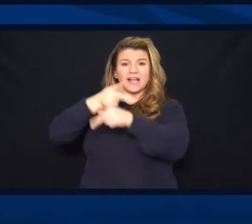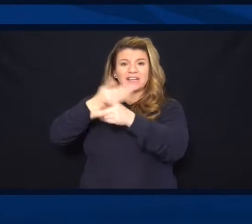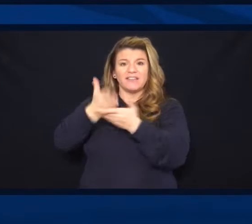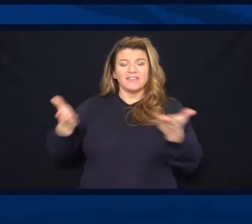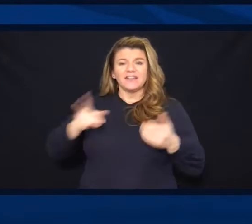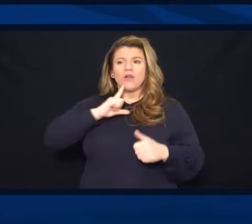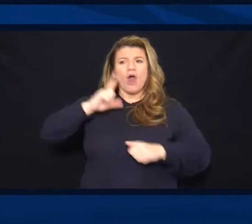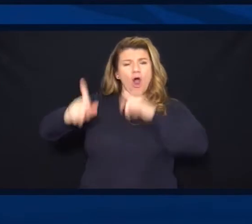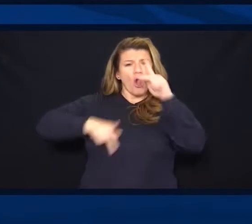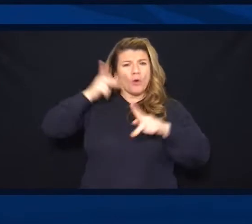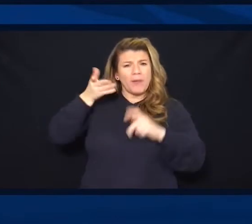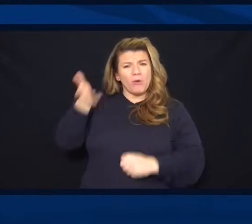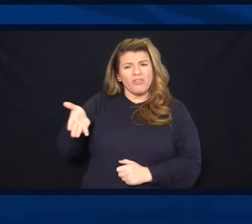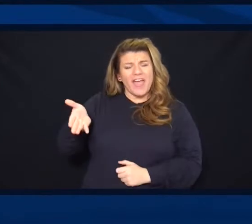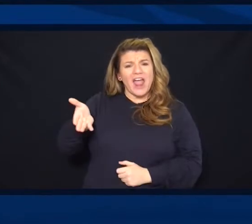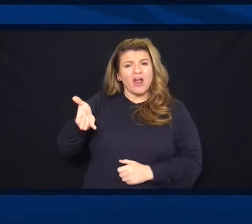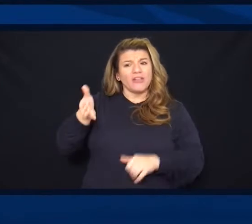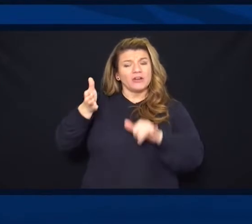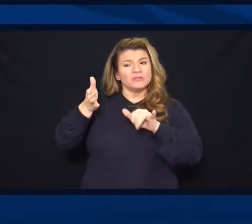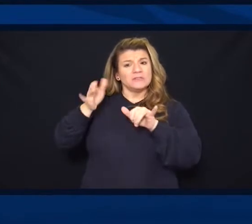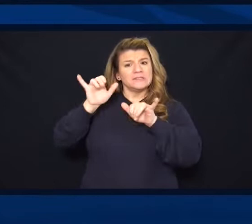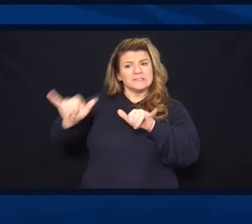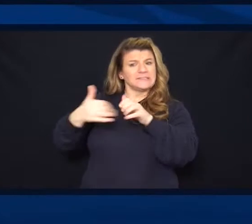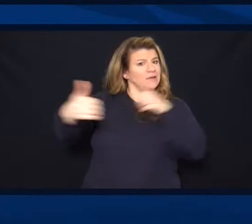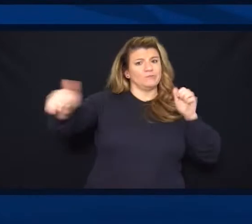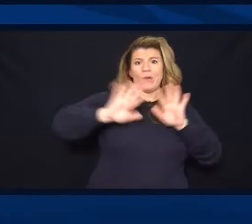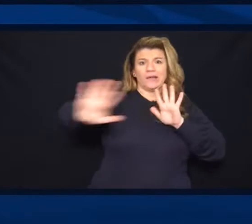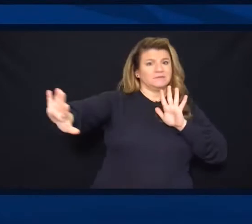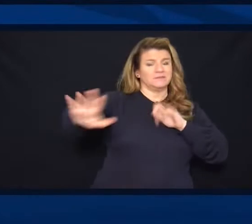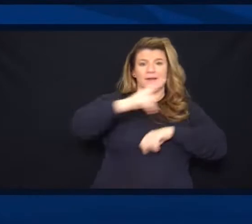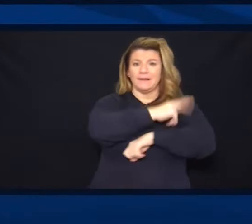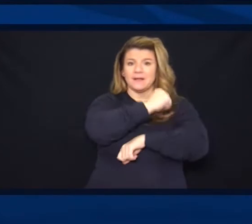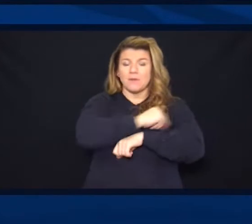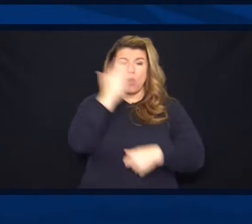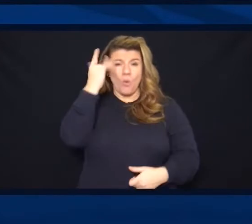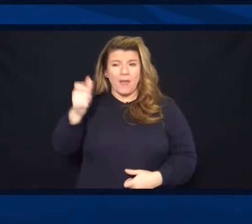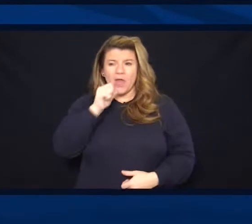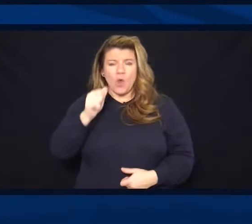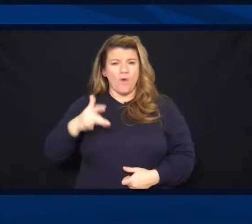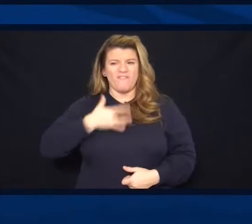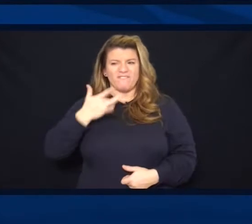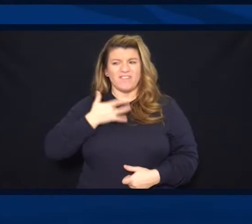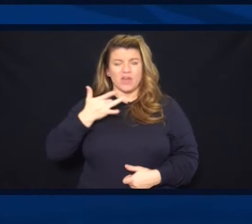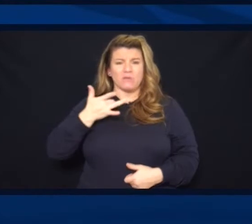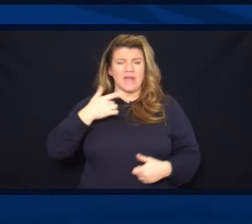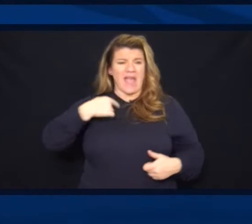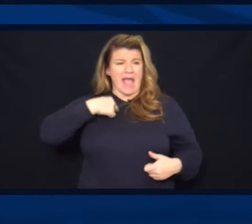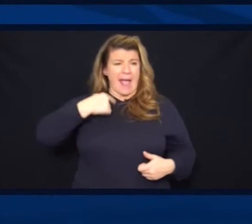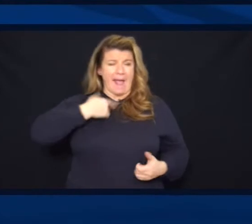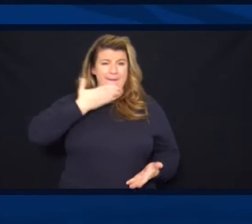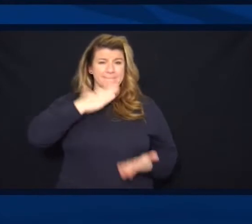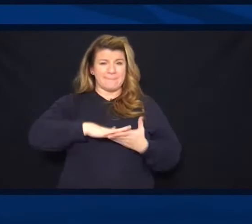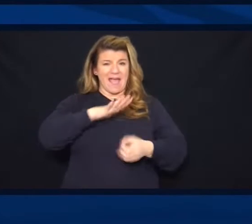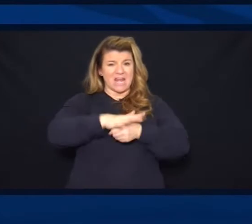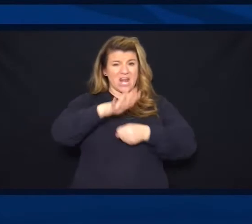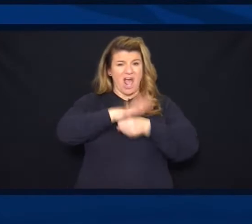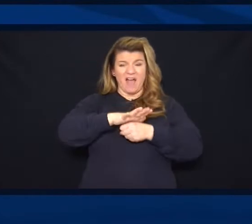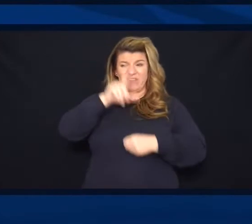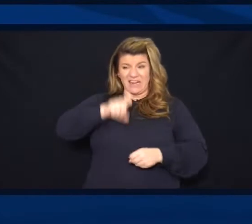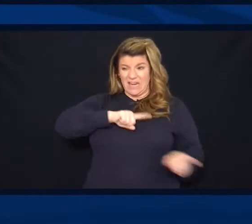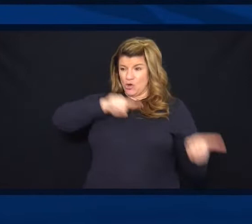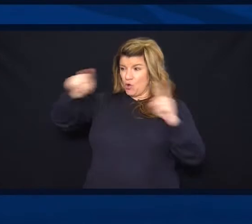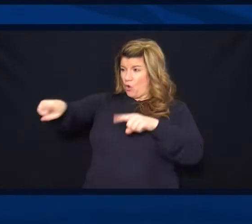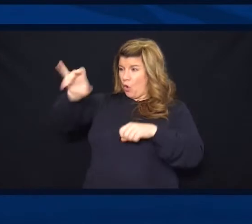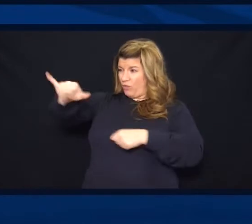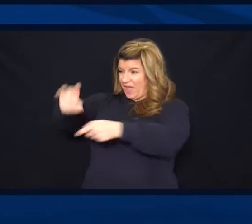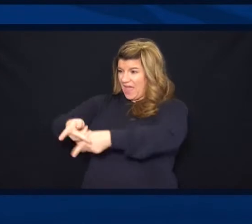people out there that are staying away from the hospital because they don't think they're quite bad enough to get that level of care, but then